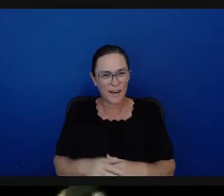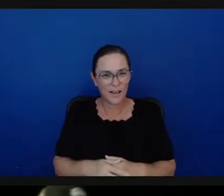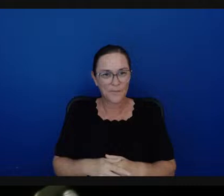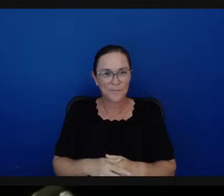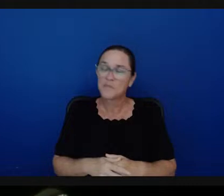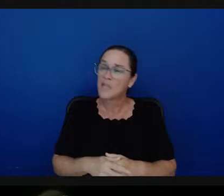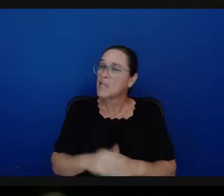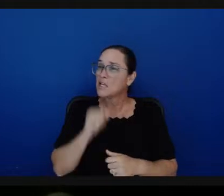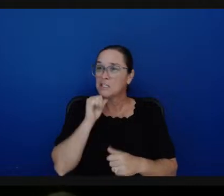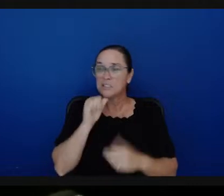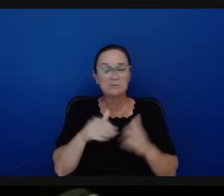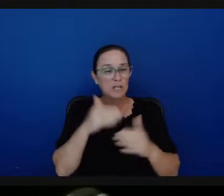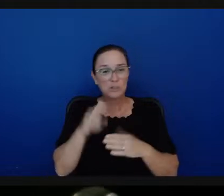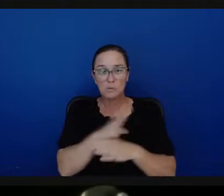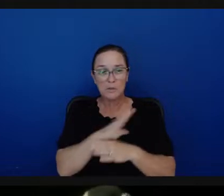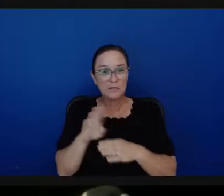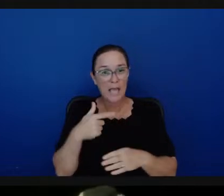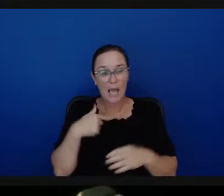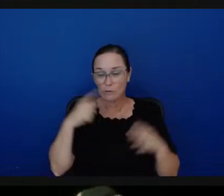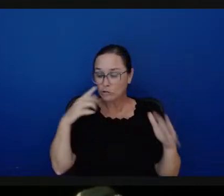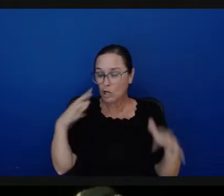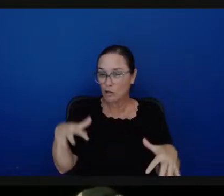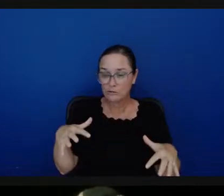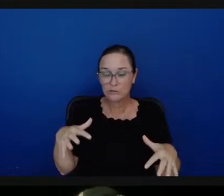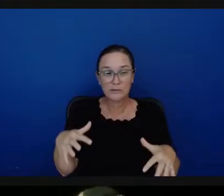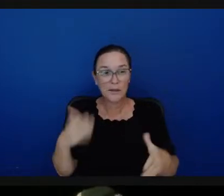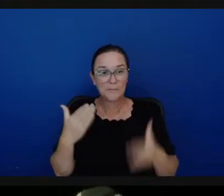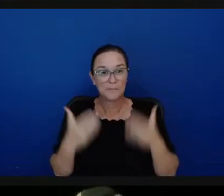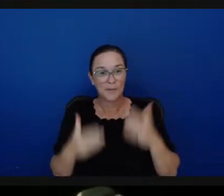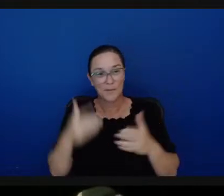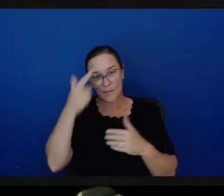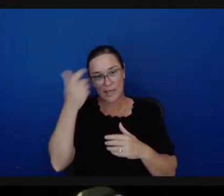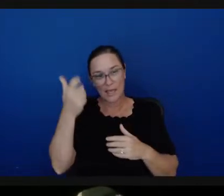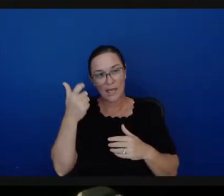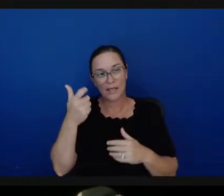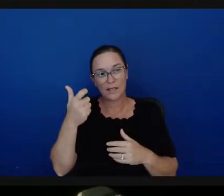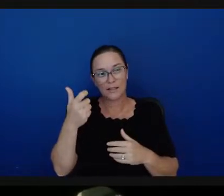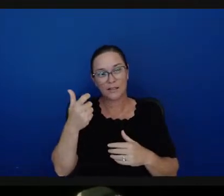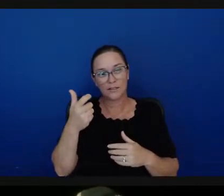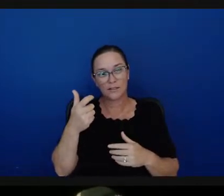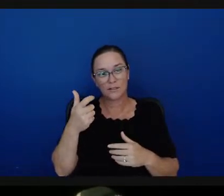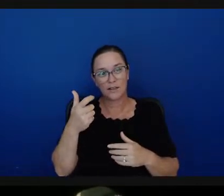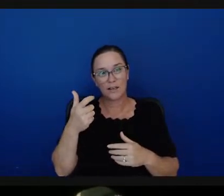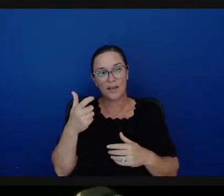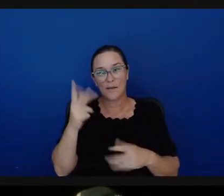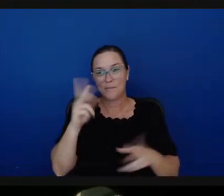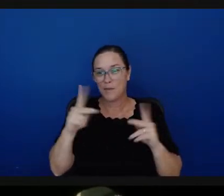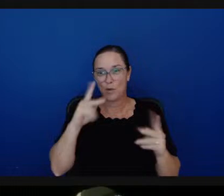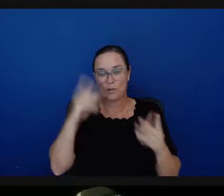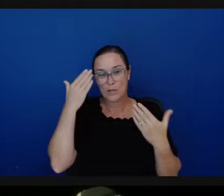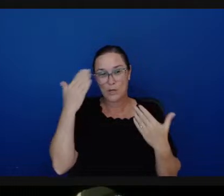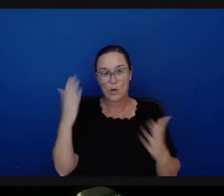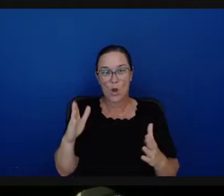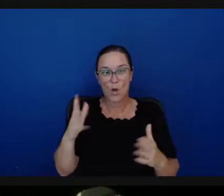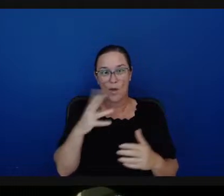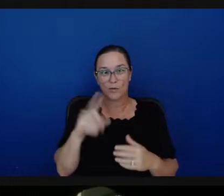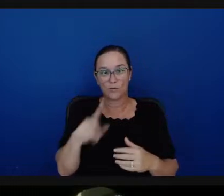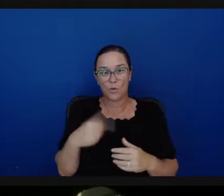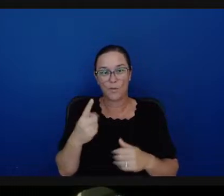not very busy at all. I was pretty shocked, right? But it may be because the word didn't get out quite so fast, and it was only the first